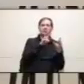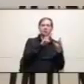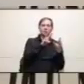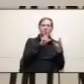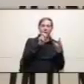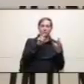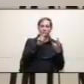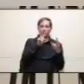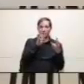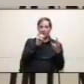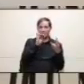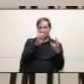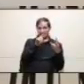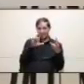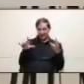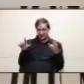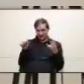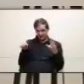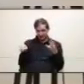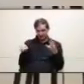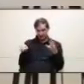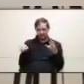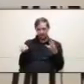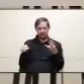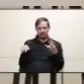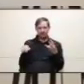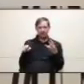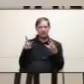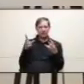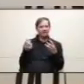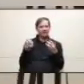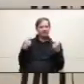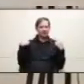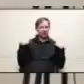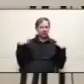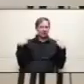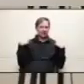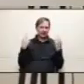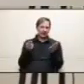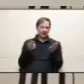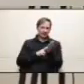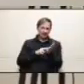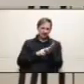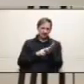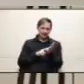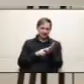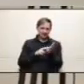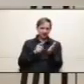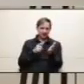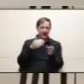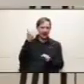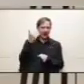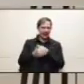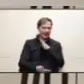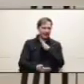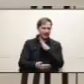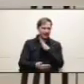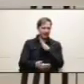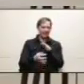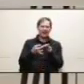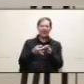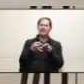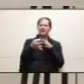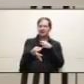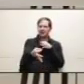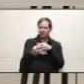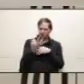You had a security company contract that would have ended. When it ended, you extended it with